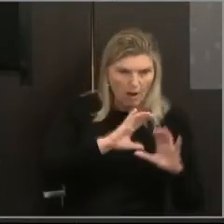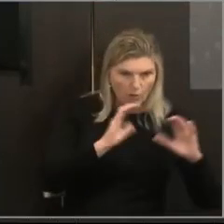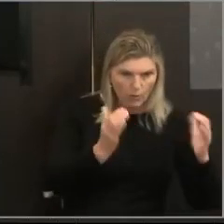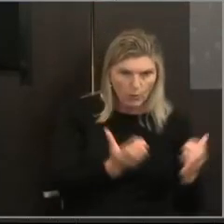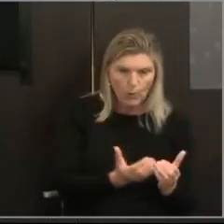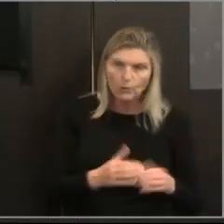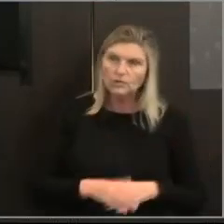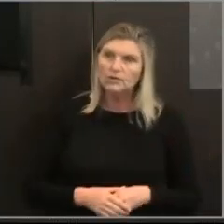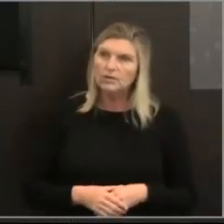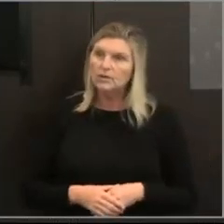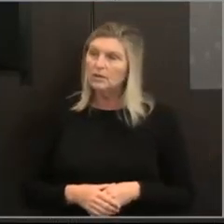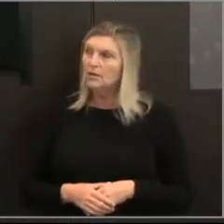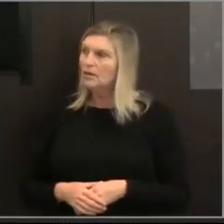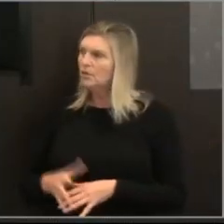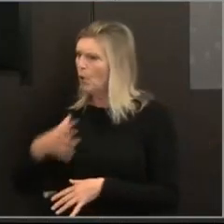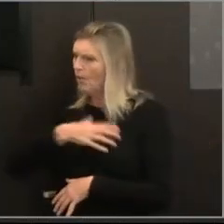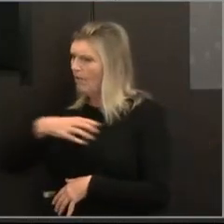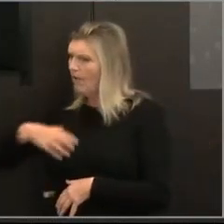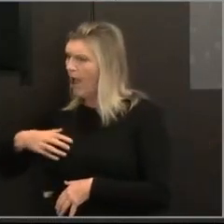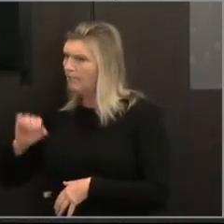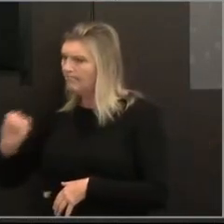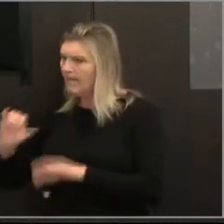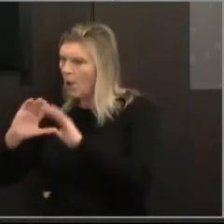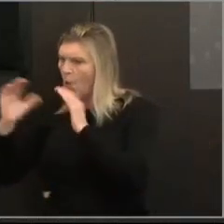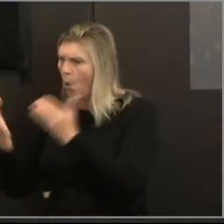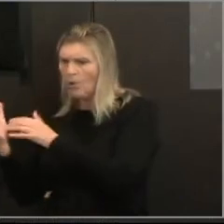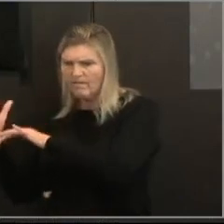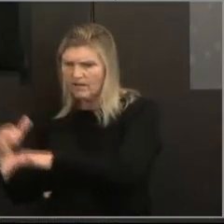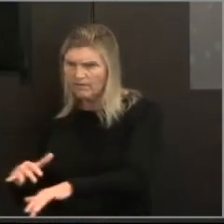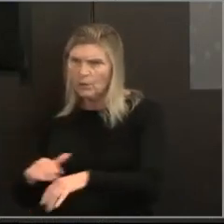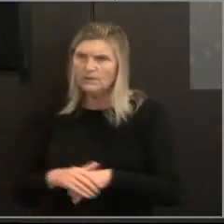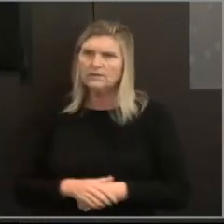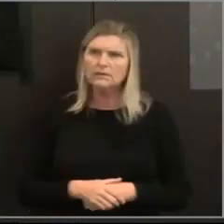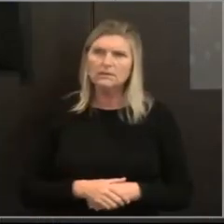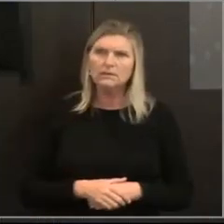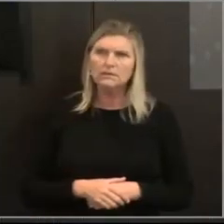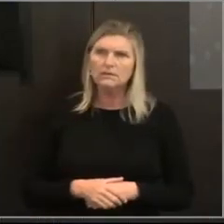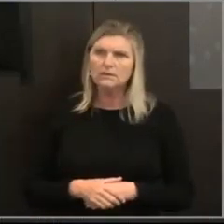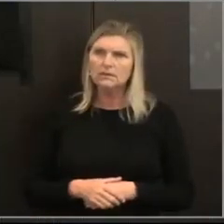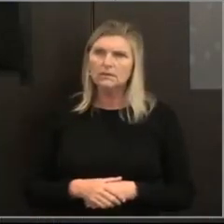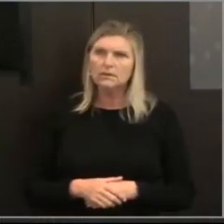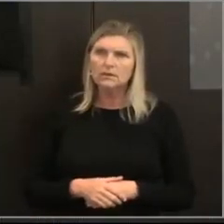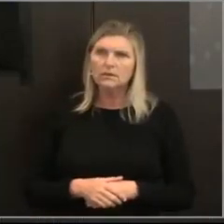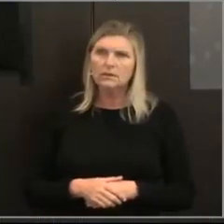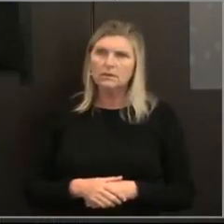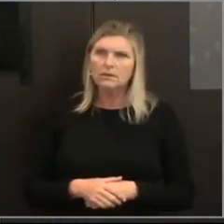the Crown sphere of influence, that it's confined to non-Māori Pākehā children?